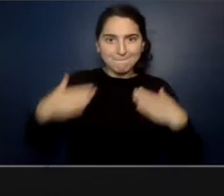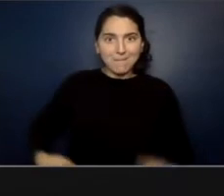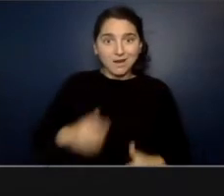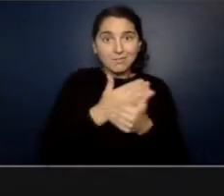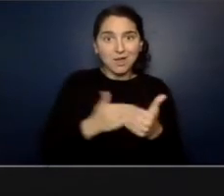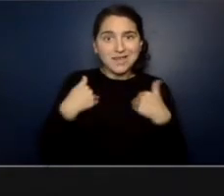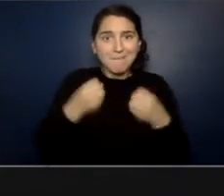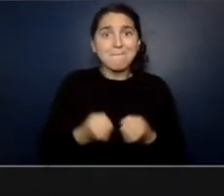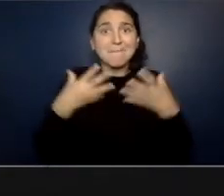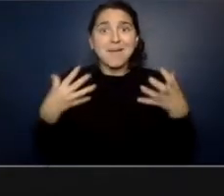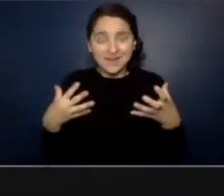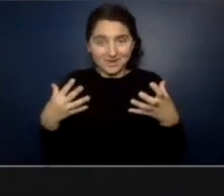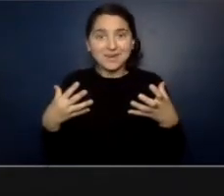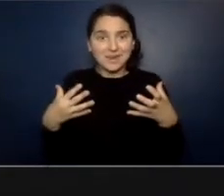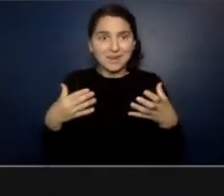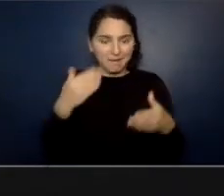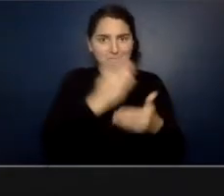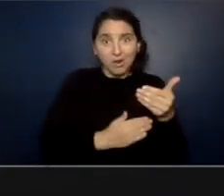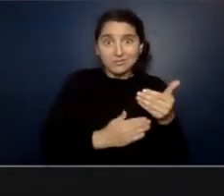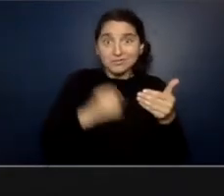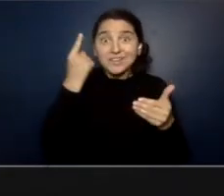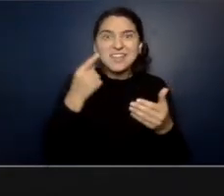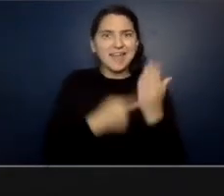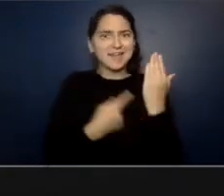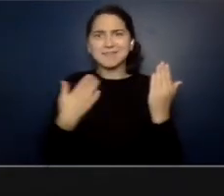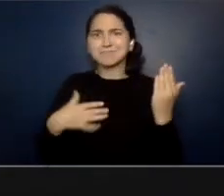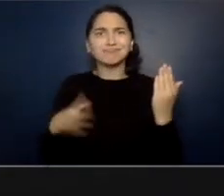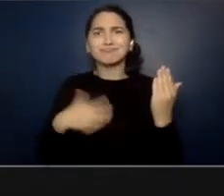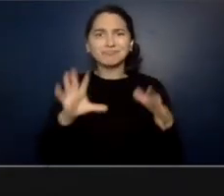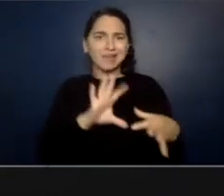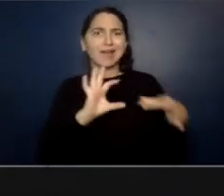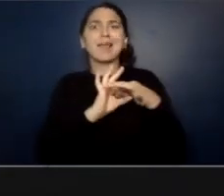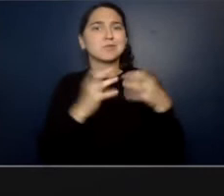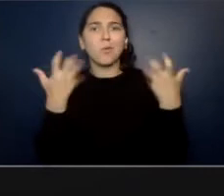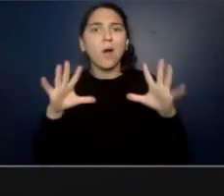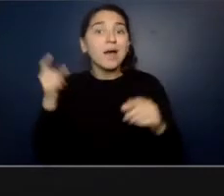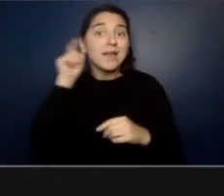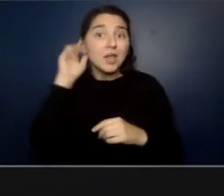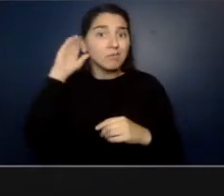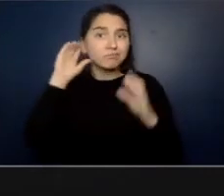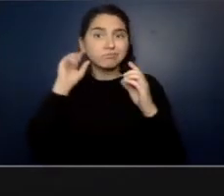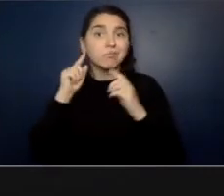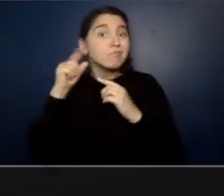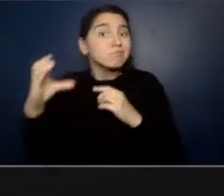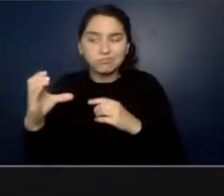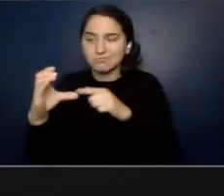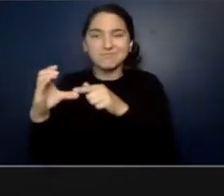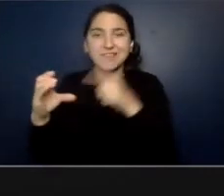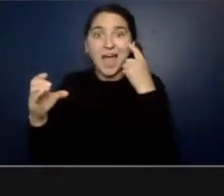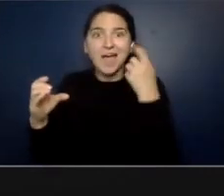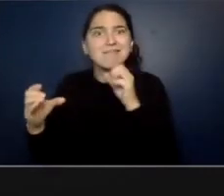to the body, that would not make it any less a part of the body. If the whole body were an